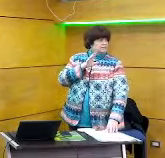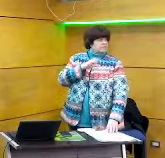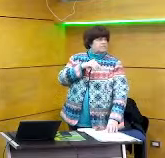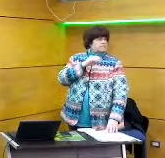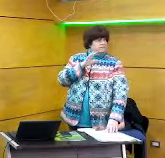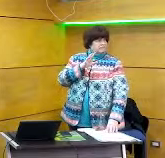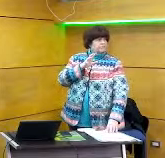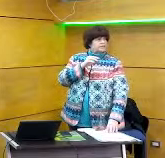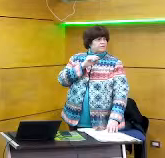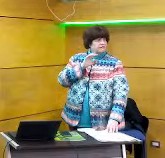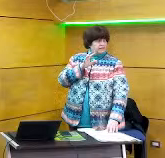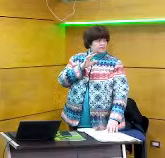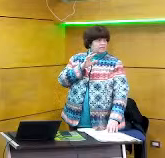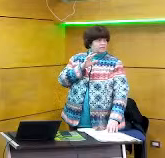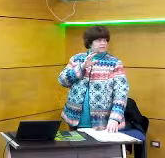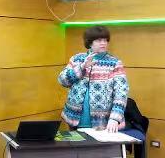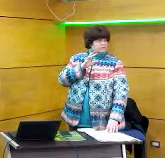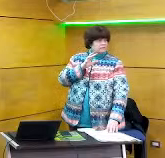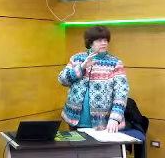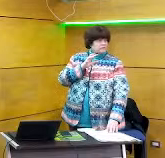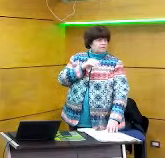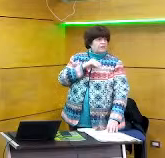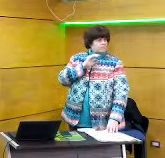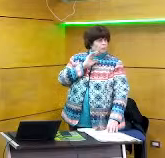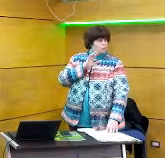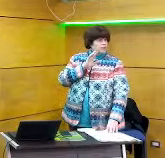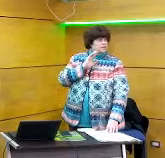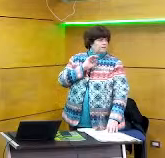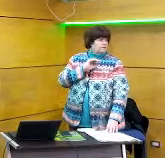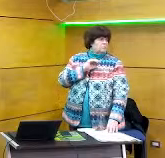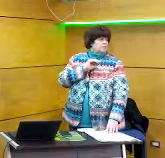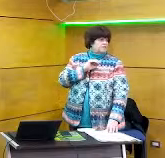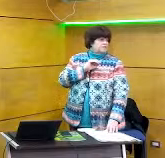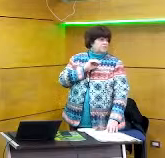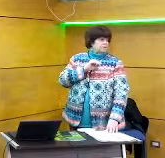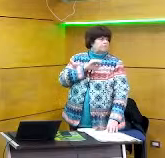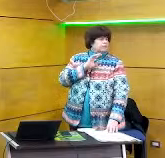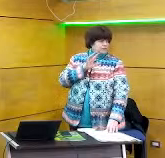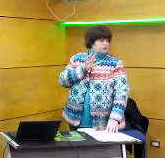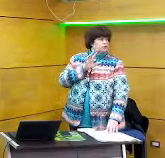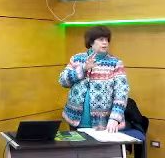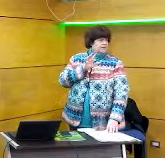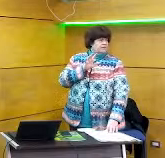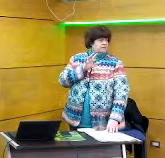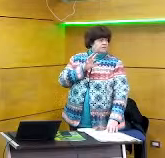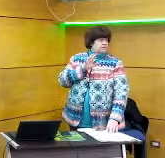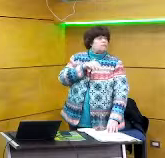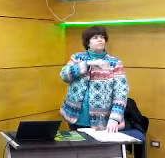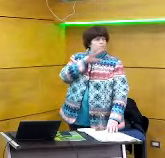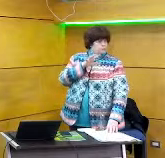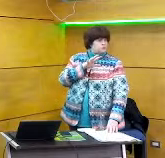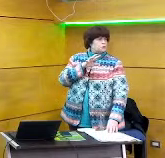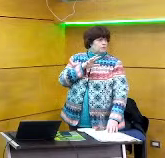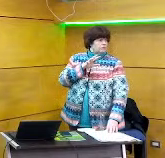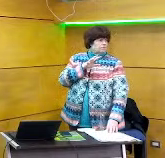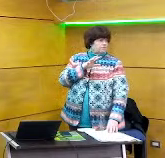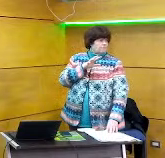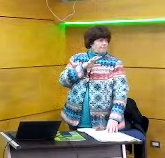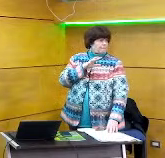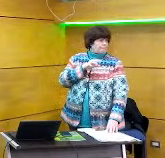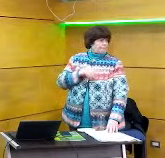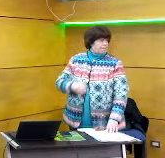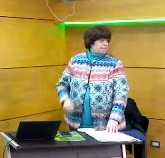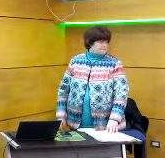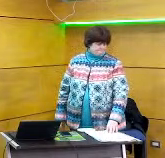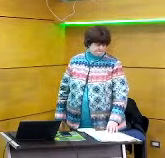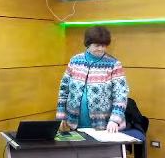in 6th, 7th, 8th. You can have one participant for each grade level from your school.